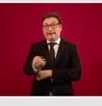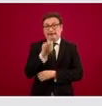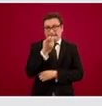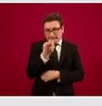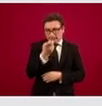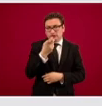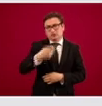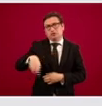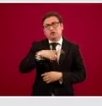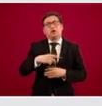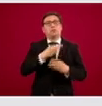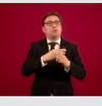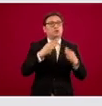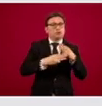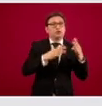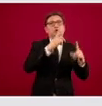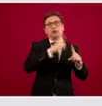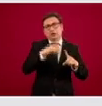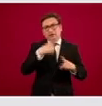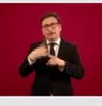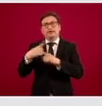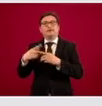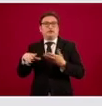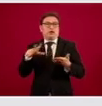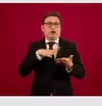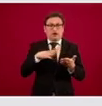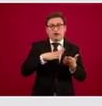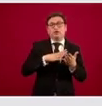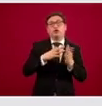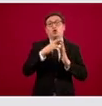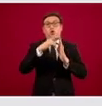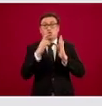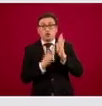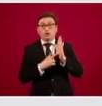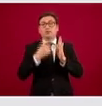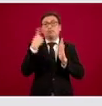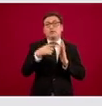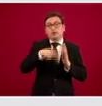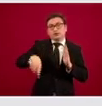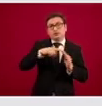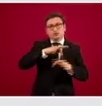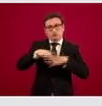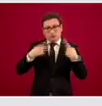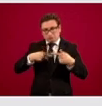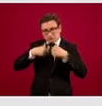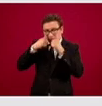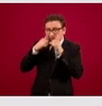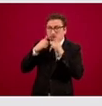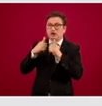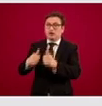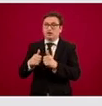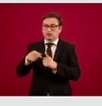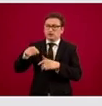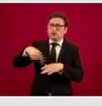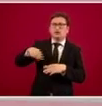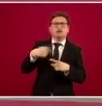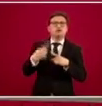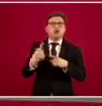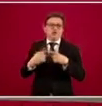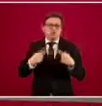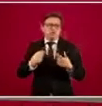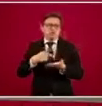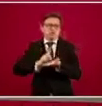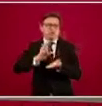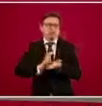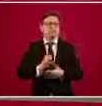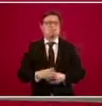consultation materials, in which this is basically a section where you can refer to